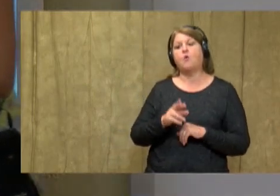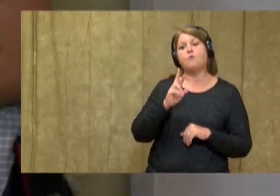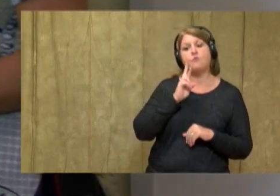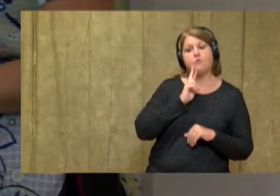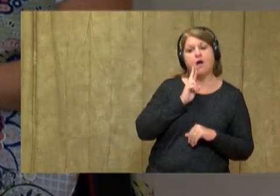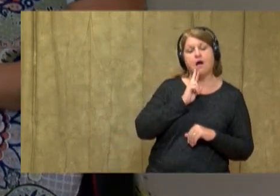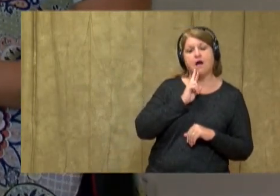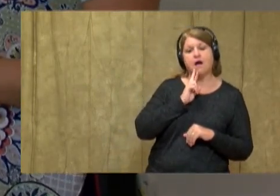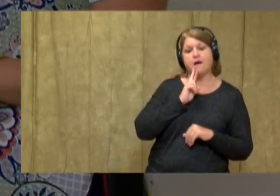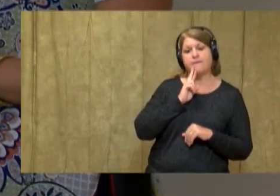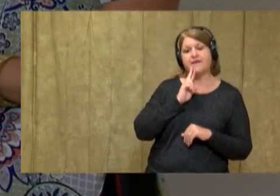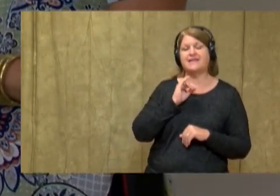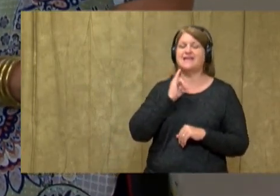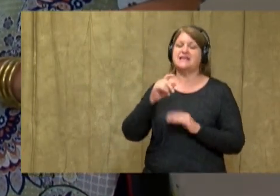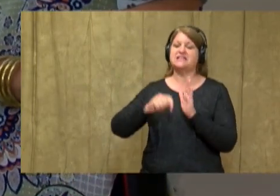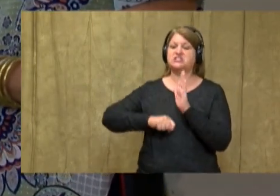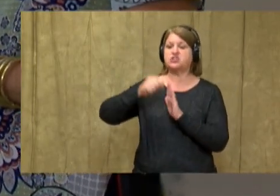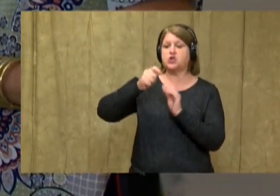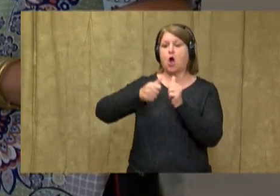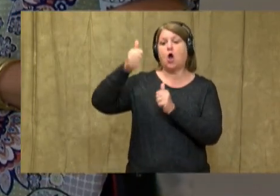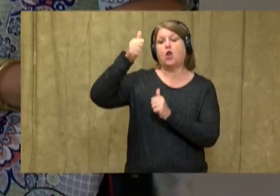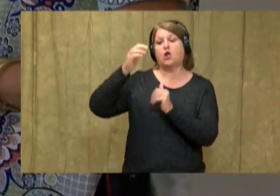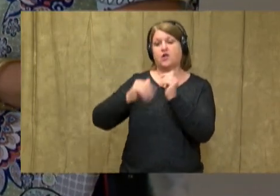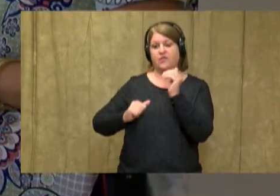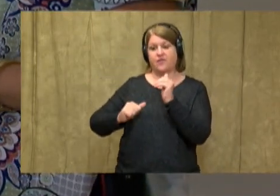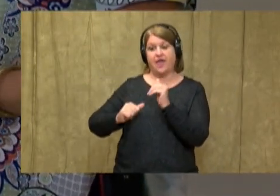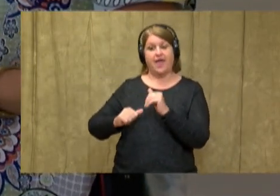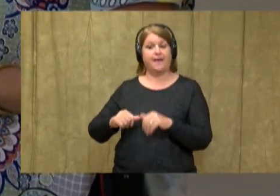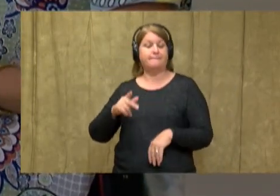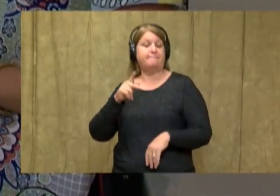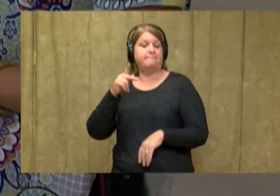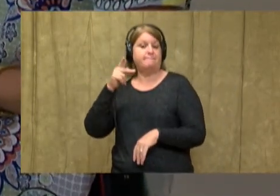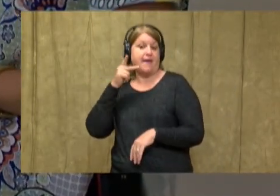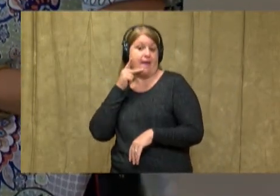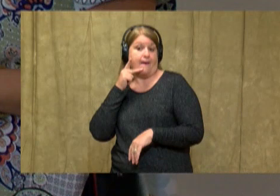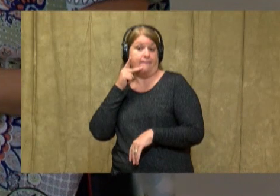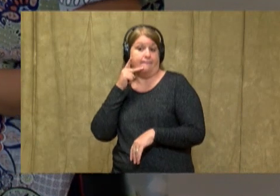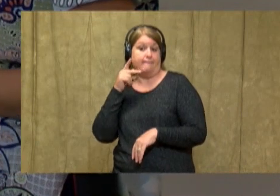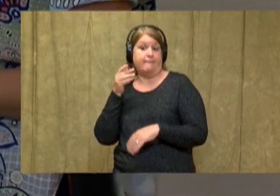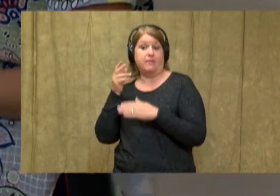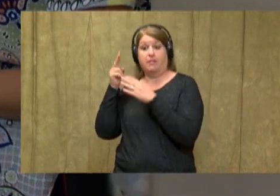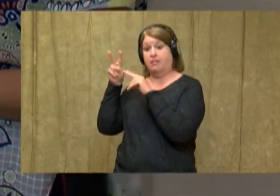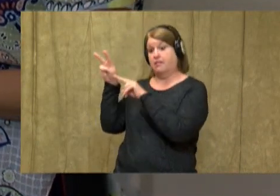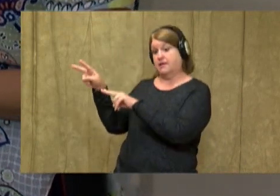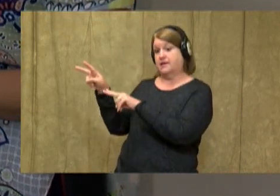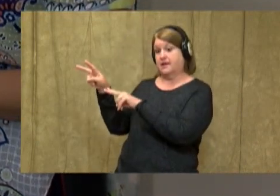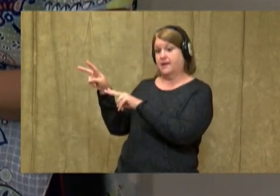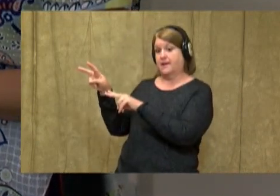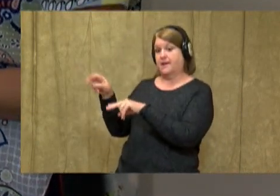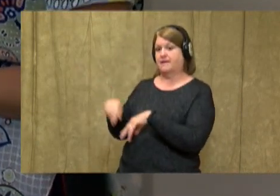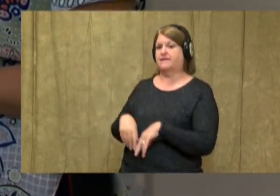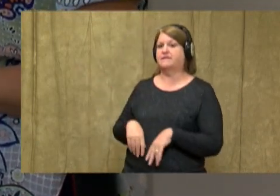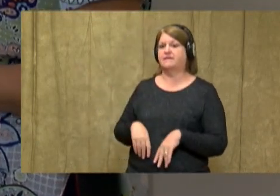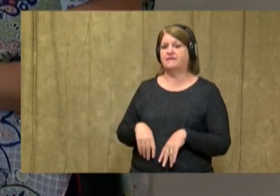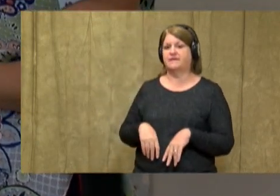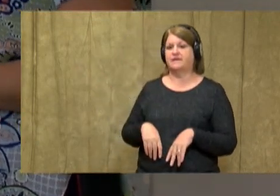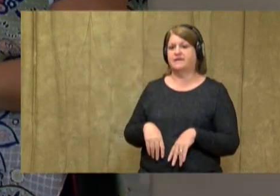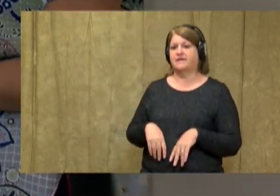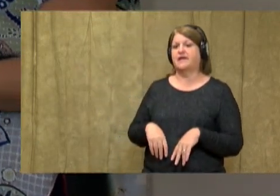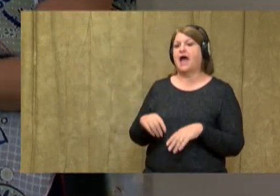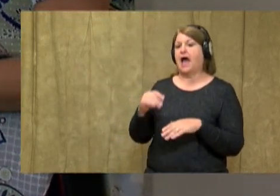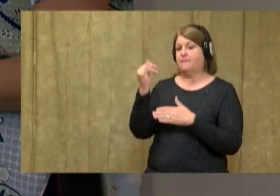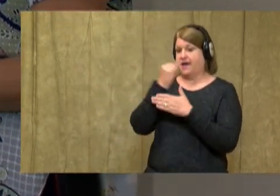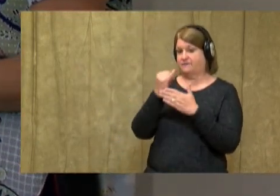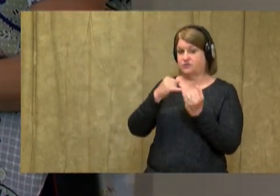Robin is taller than Pam. So looking over here, my Pam, I'm going to have to sketch out